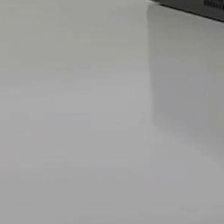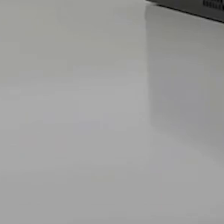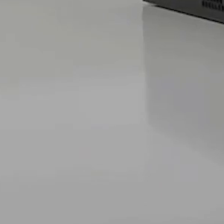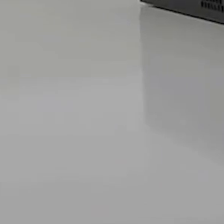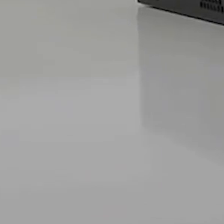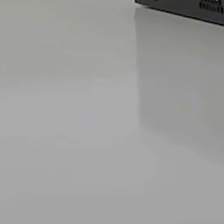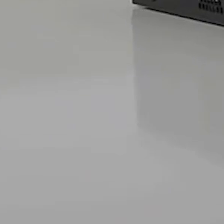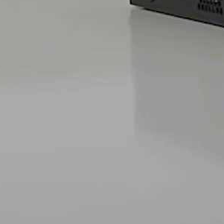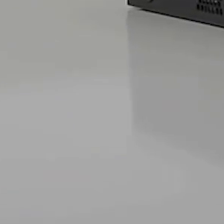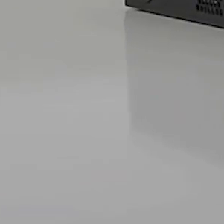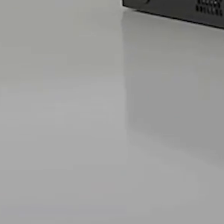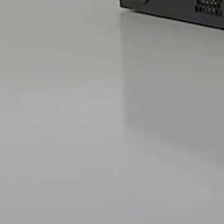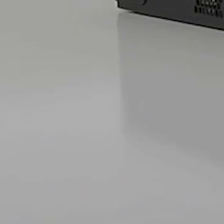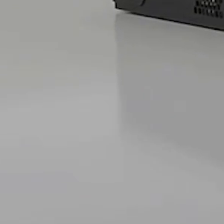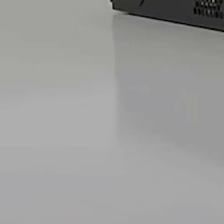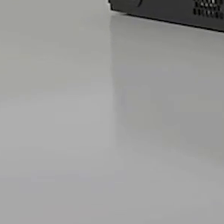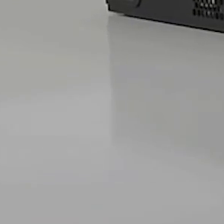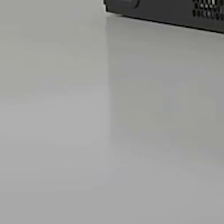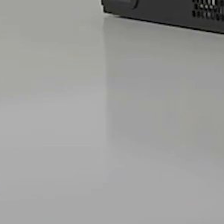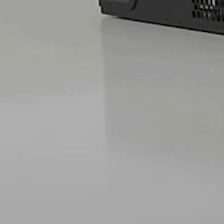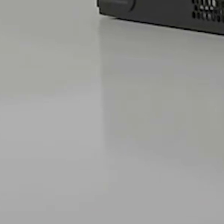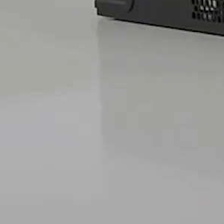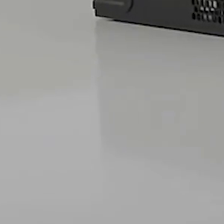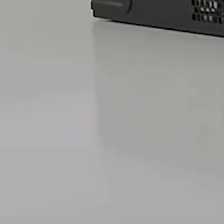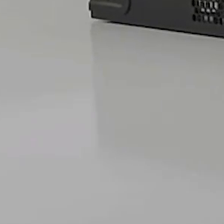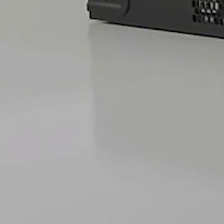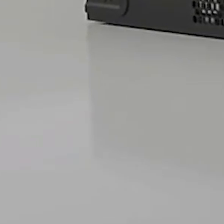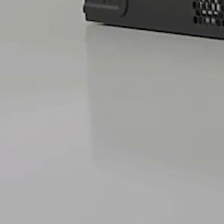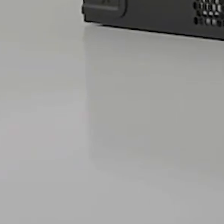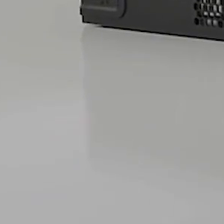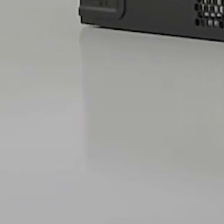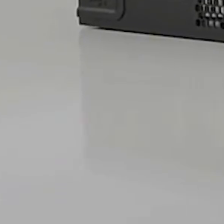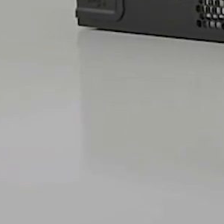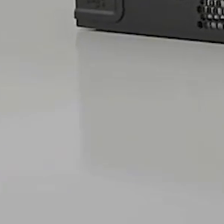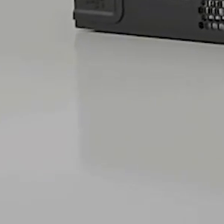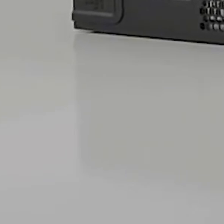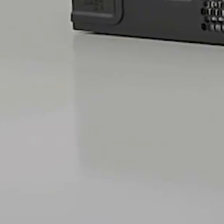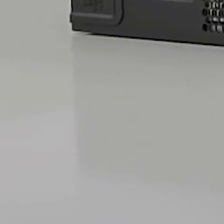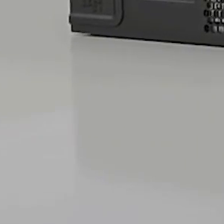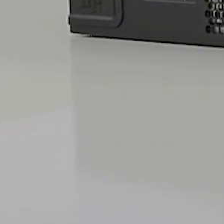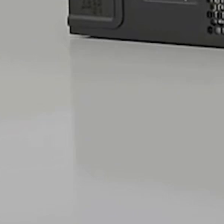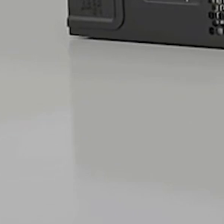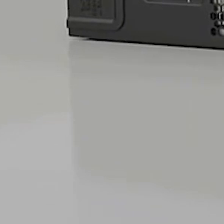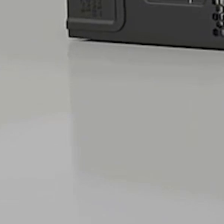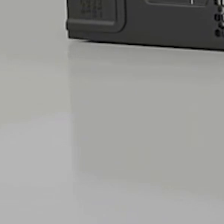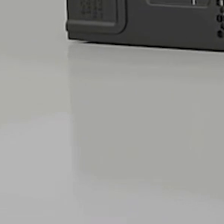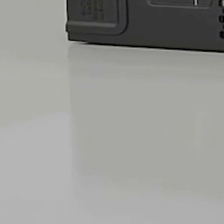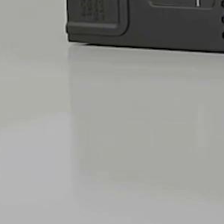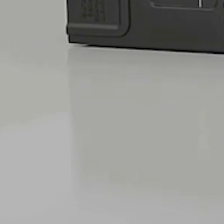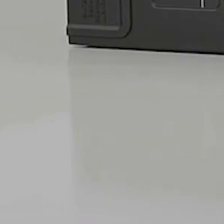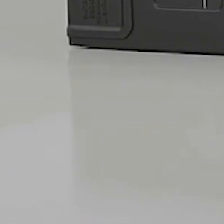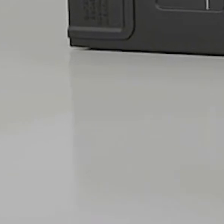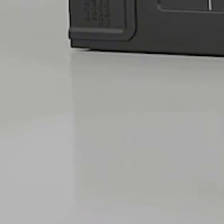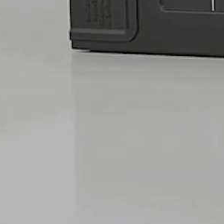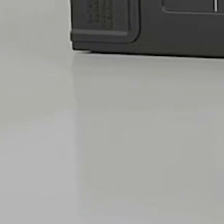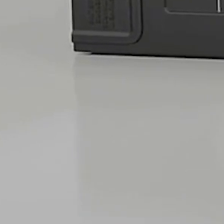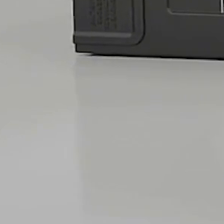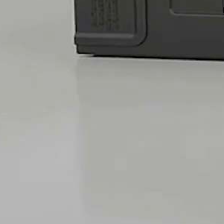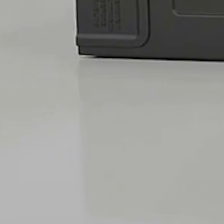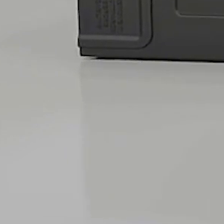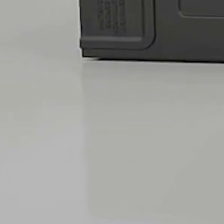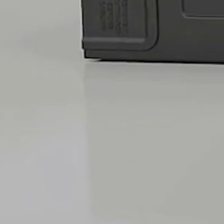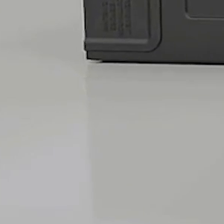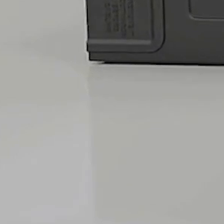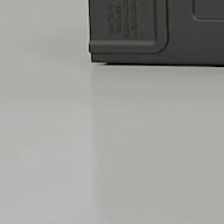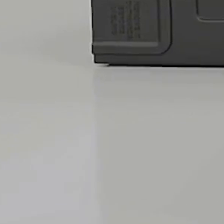for data center interconnect, DCI. It is simplified, can be deployed in 8 minutes, has ultra